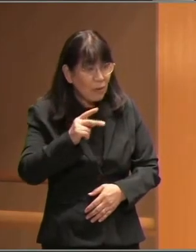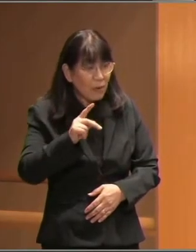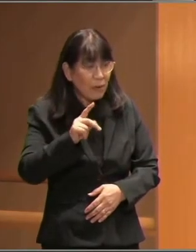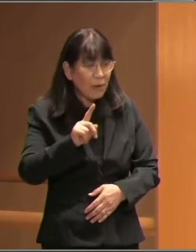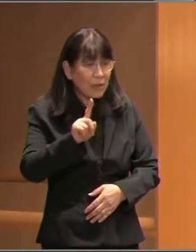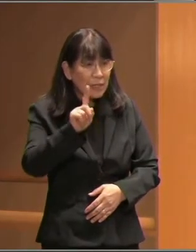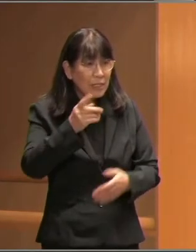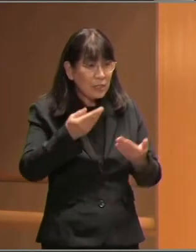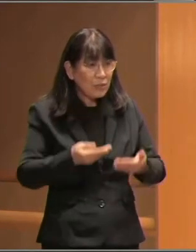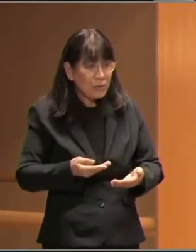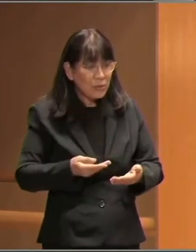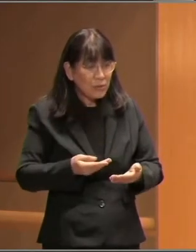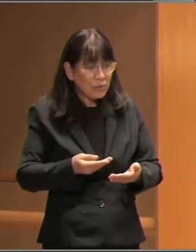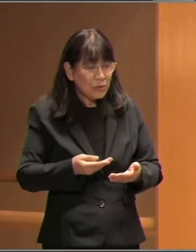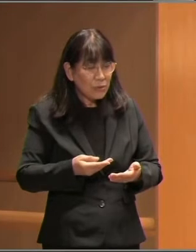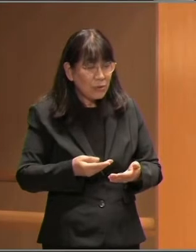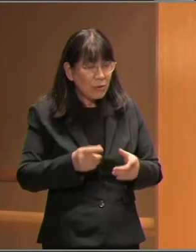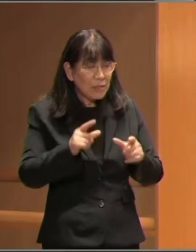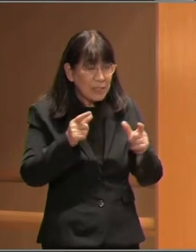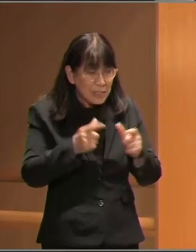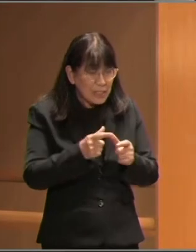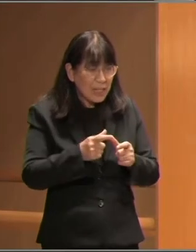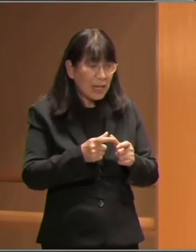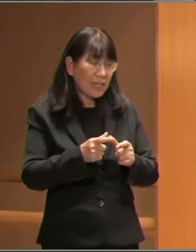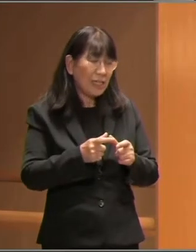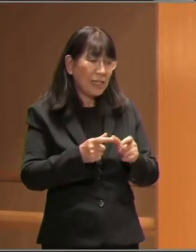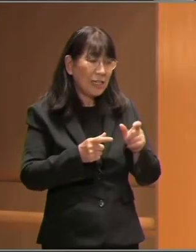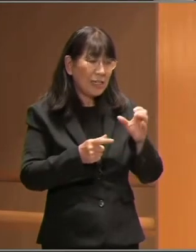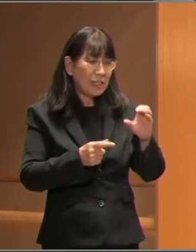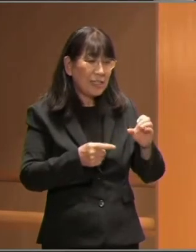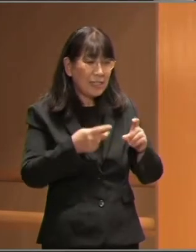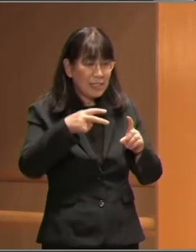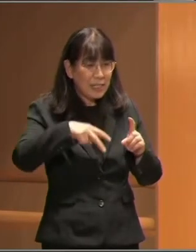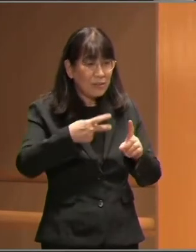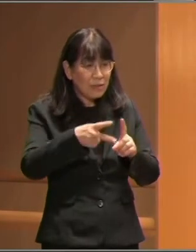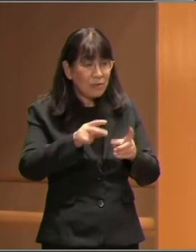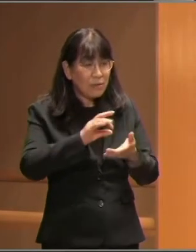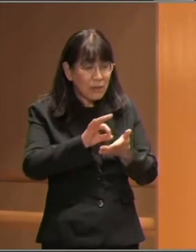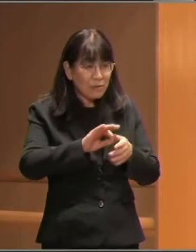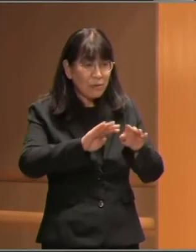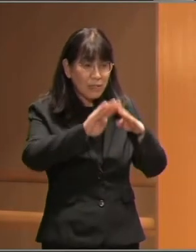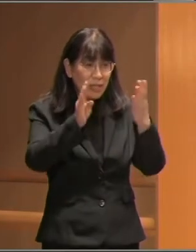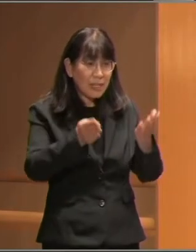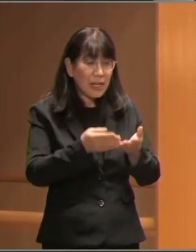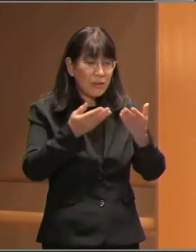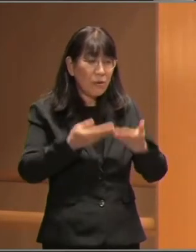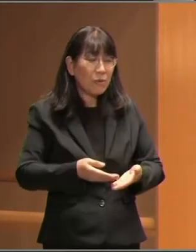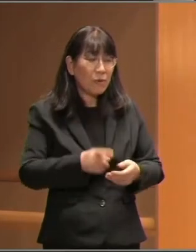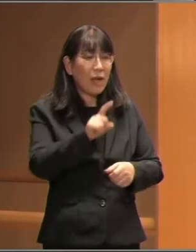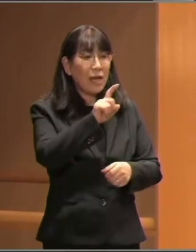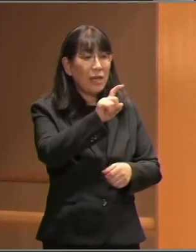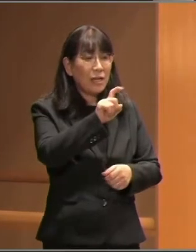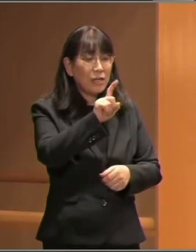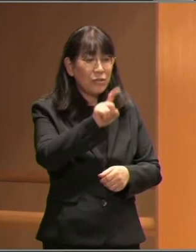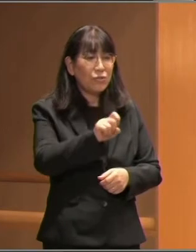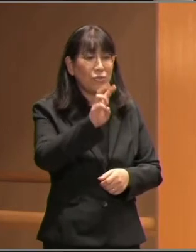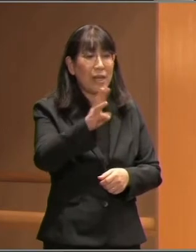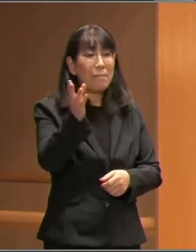So the specific gravity is smaller than the glass fiber, and the total weight was reduced